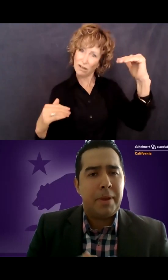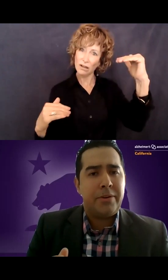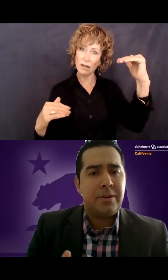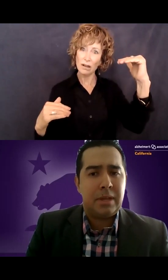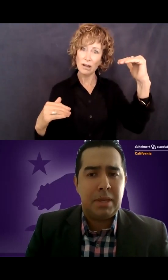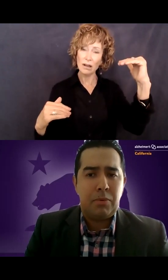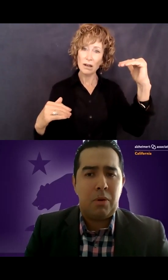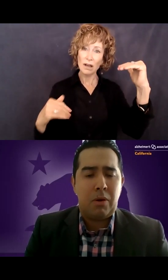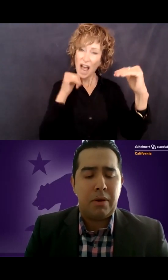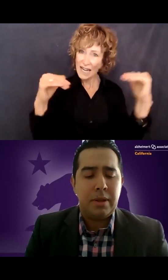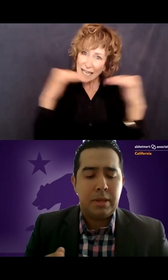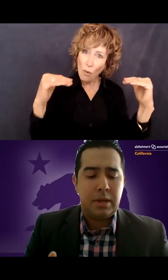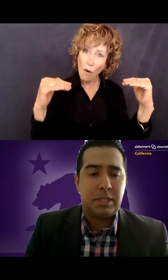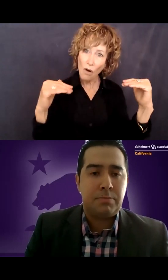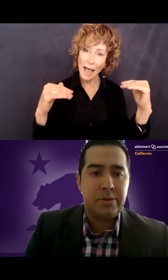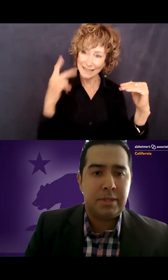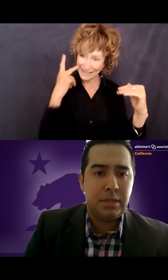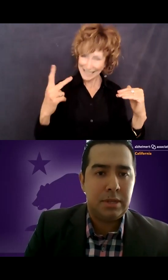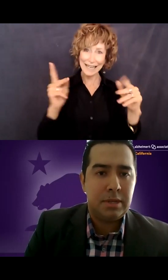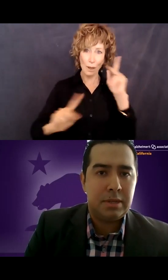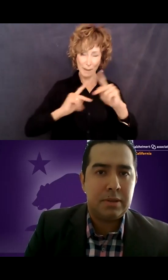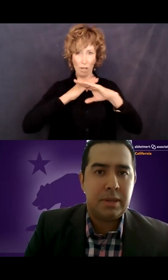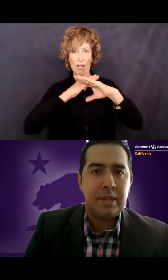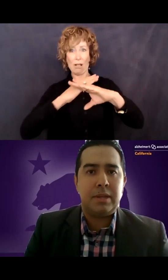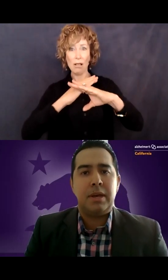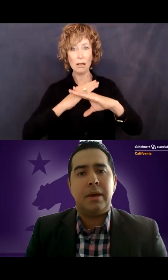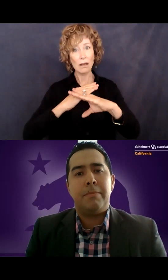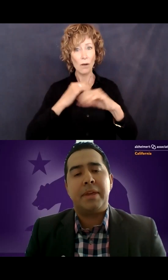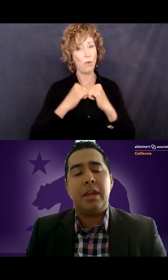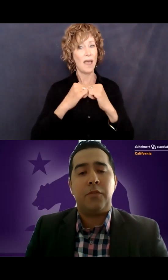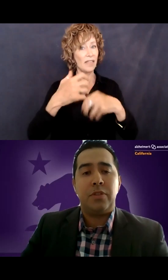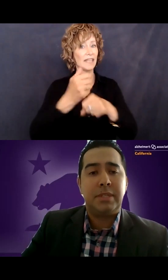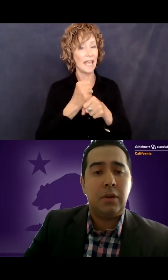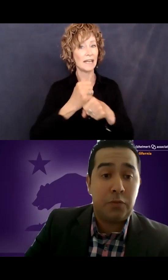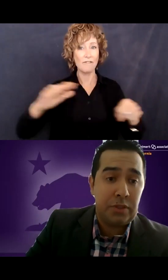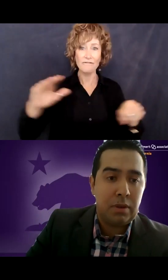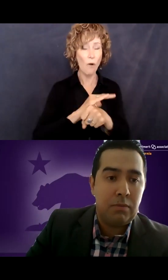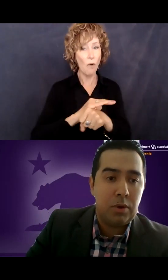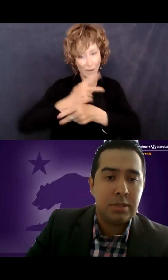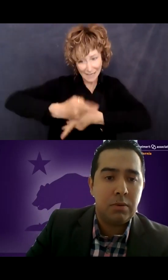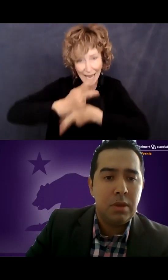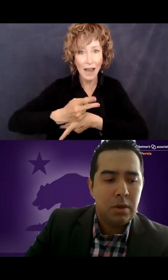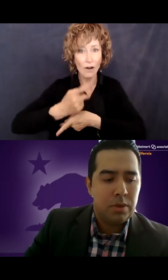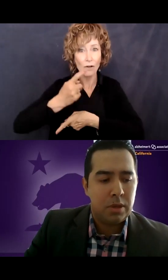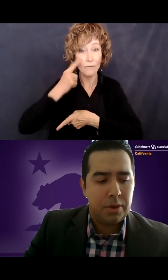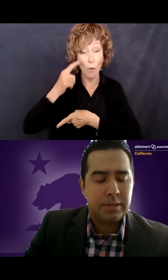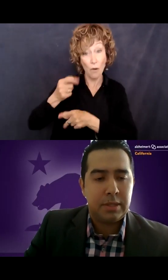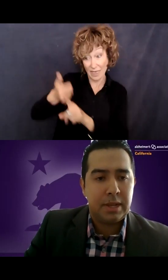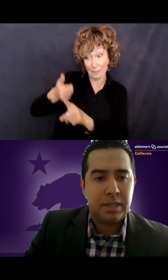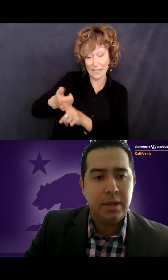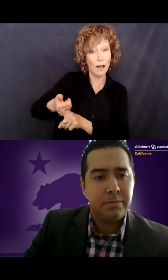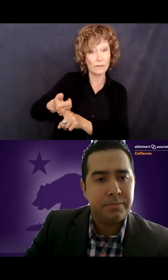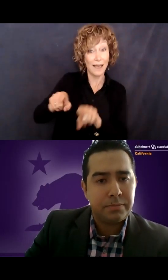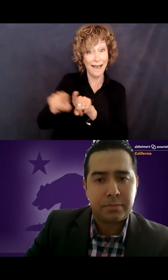the barriers that people are experiencing in getting the care for themselves or for their loved ones. So we can go ahead to the